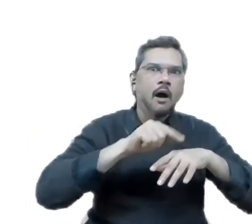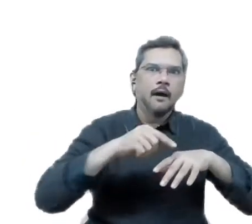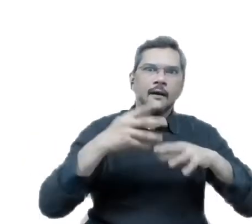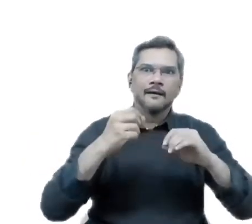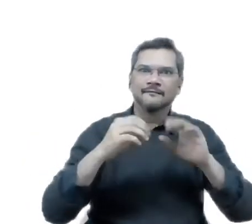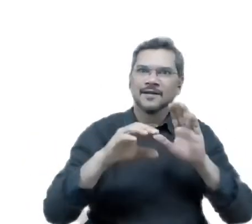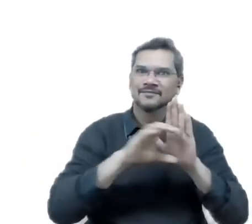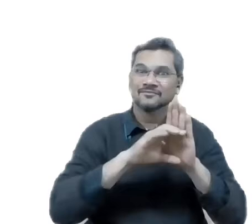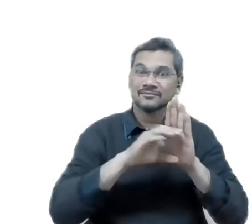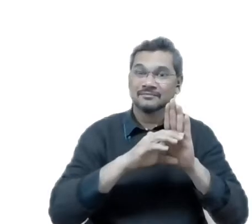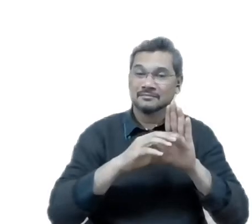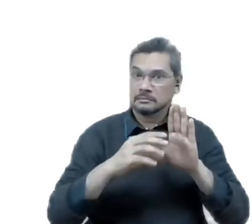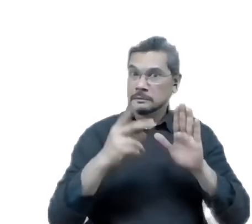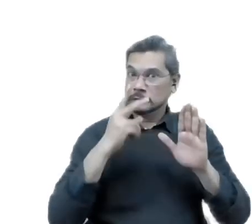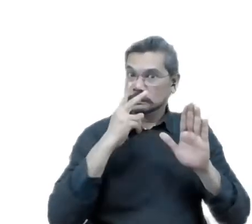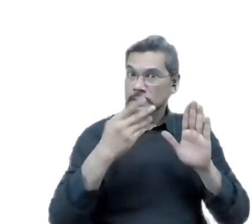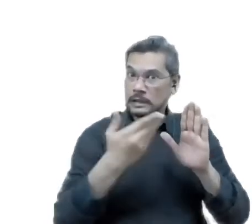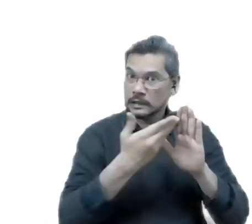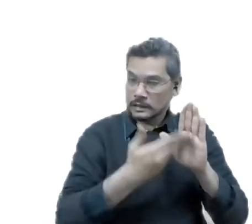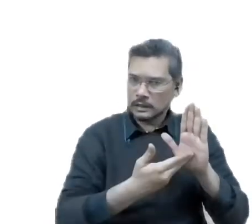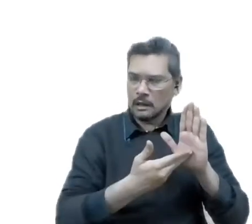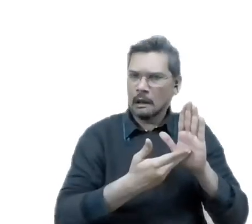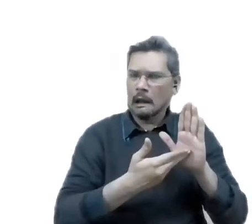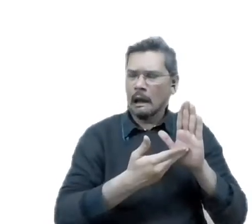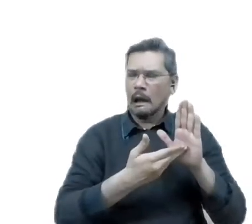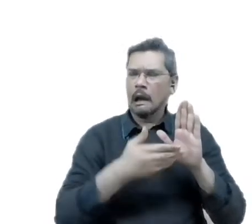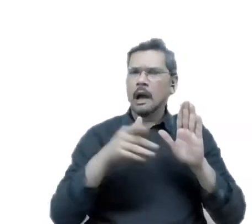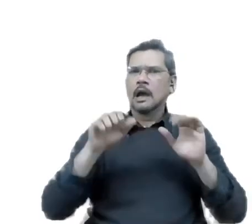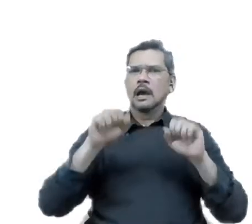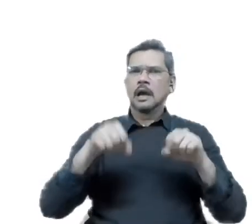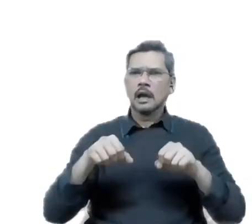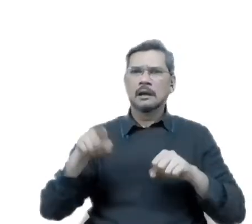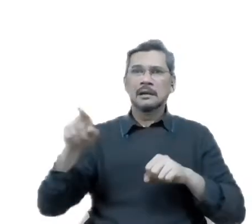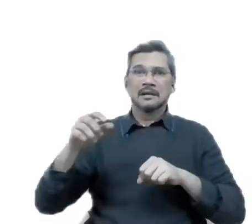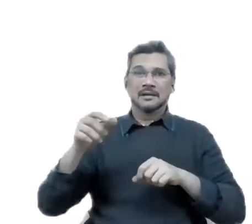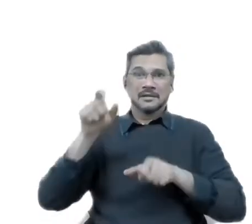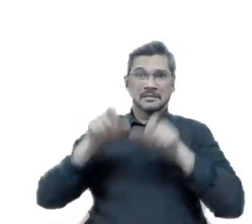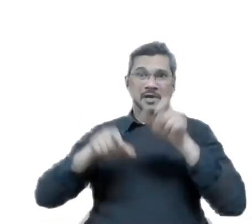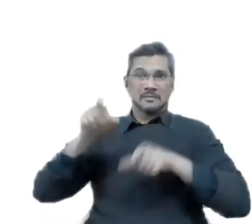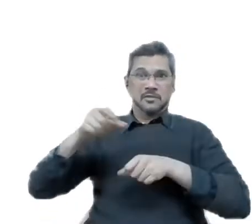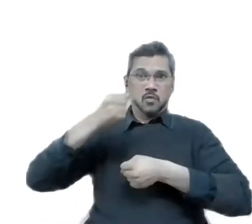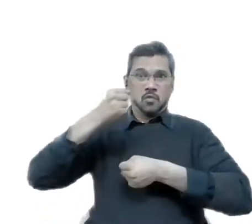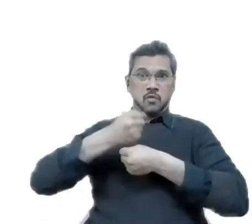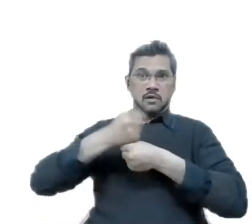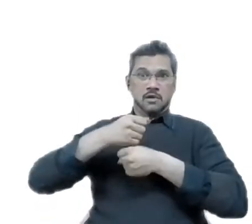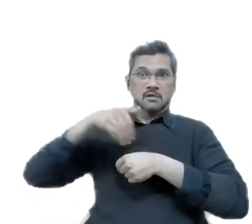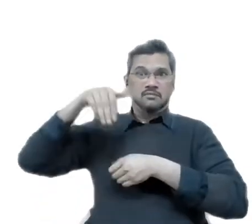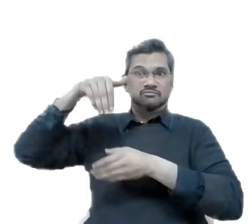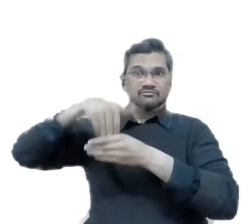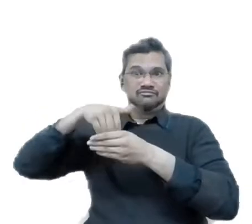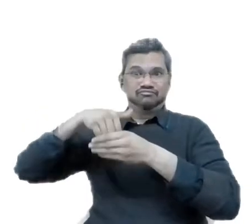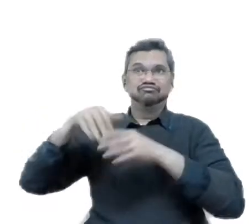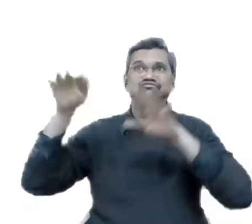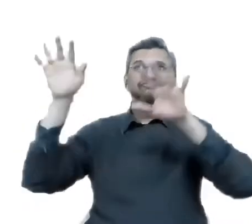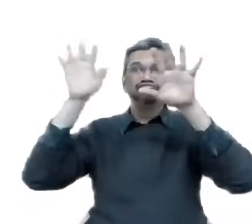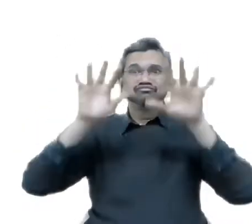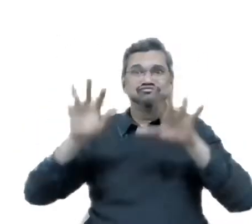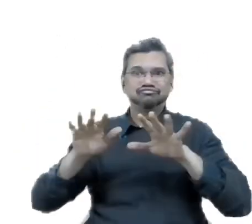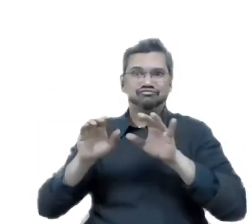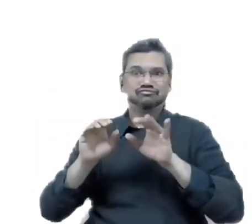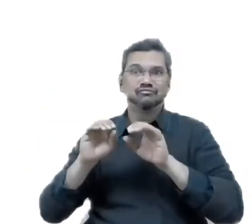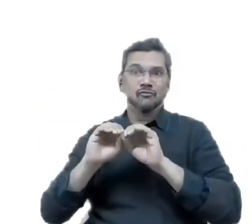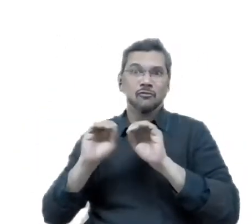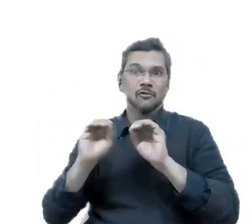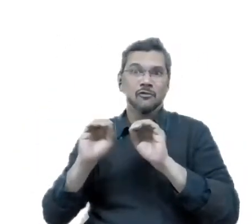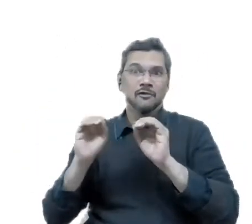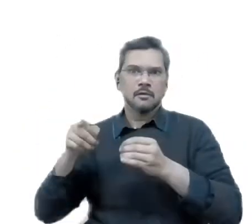seeing. Where are we expecting the floods to be higher? Where are we expecting rainfall to be higher? Now, that's very, very